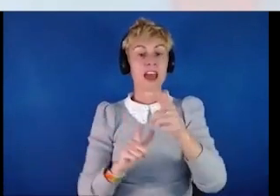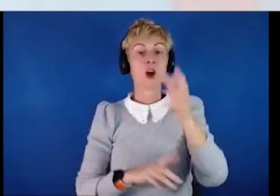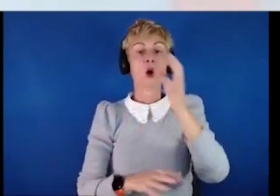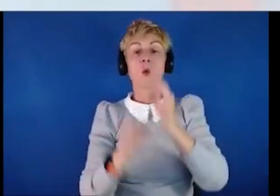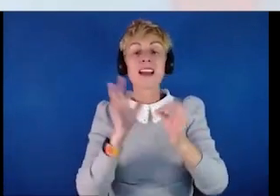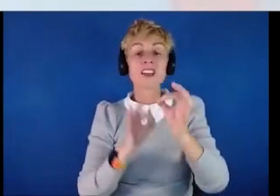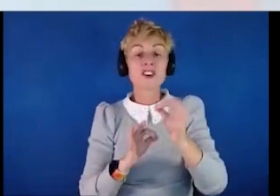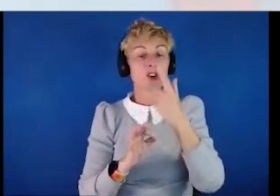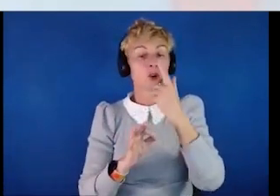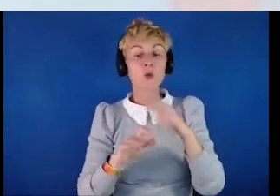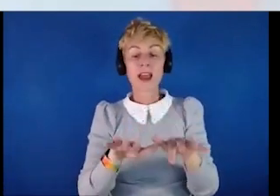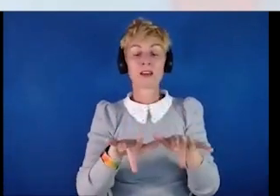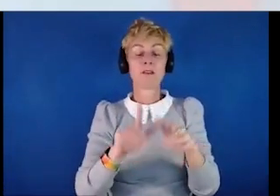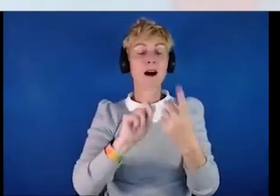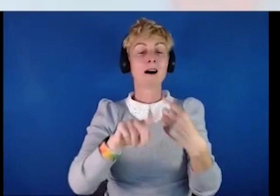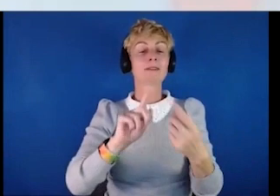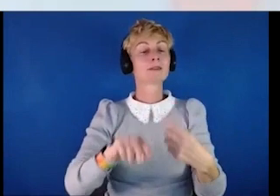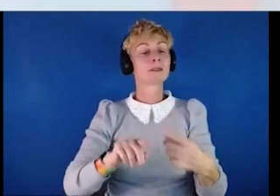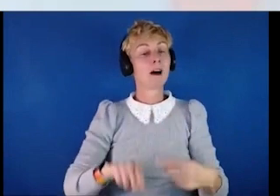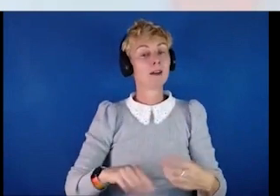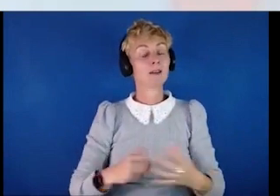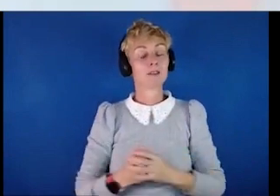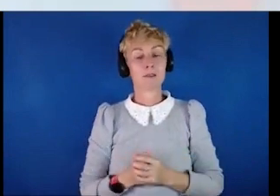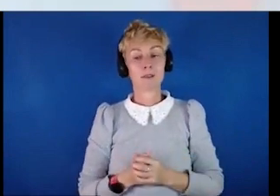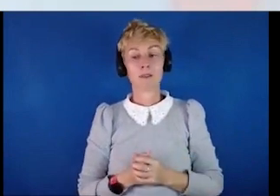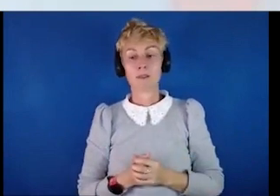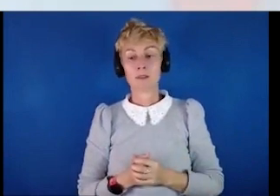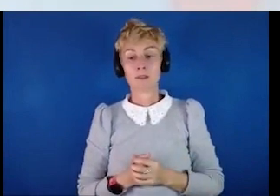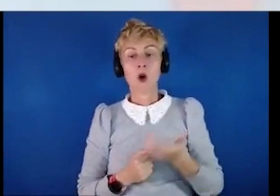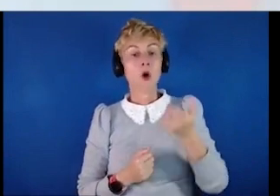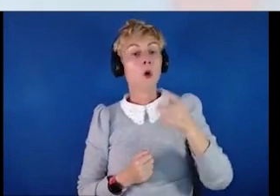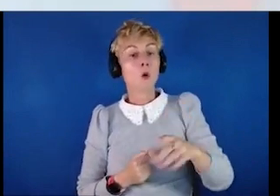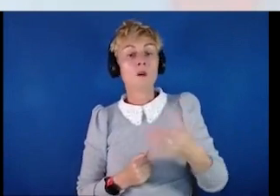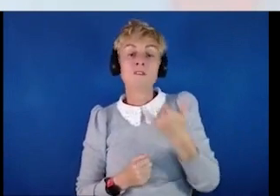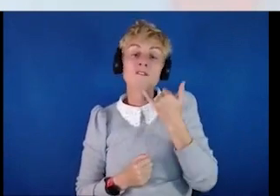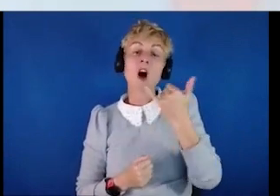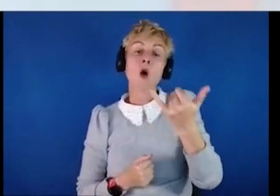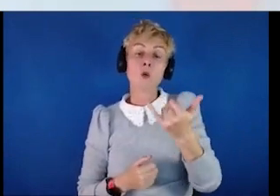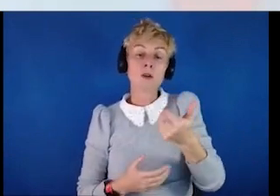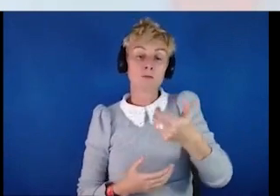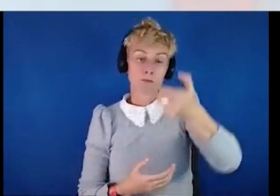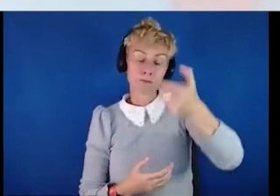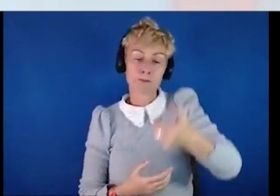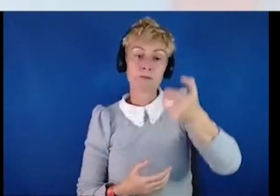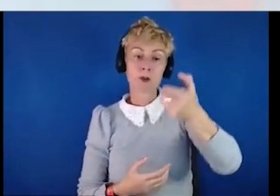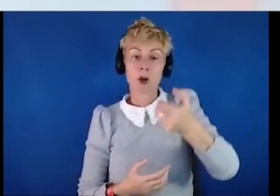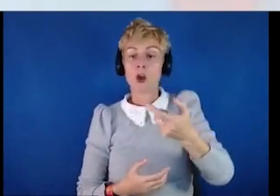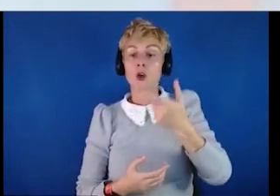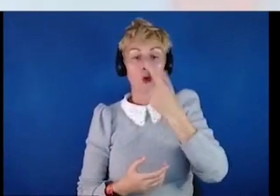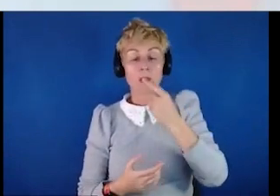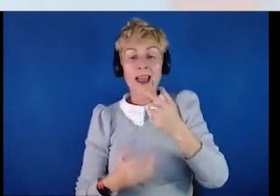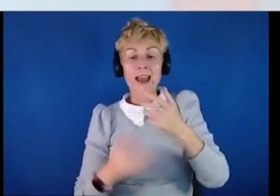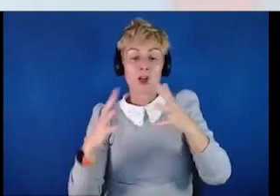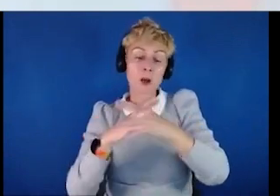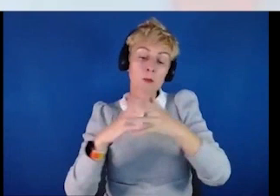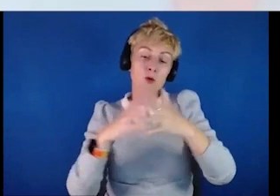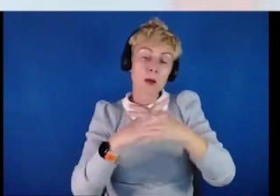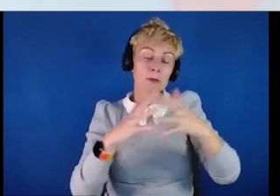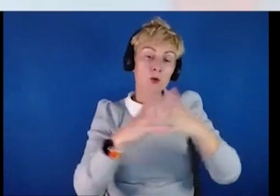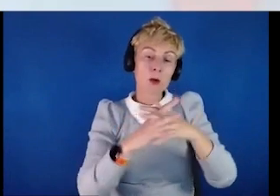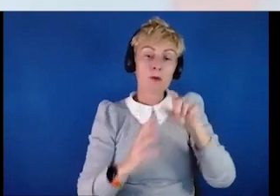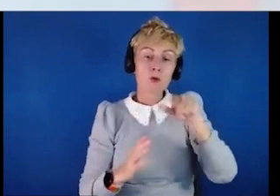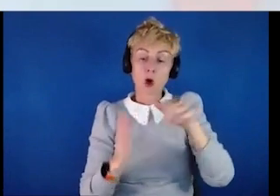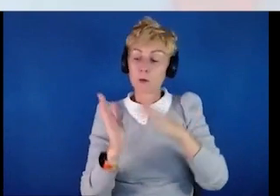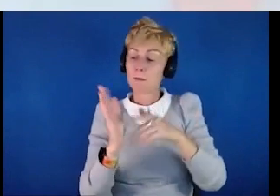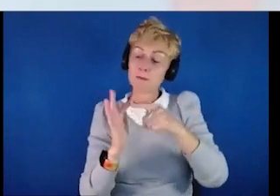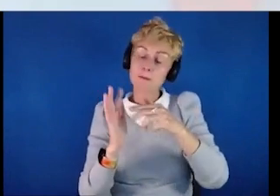as we go through the session. Alternatively, you can open up a phone browser and go to www.menti.com and enter in the numeric